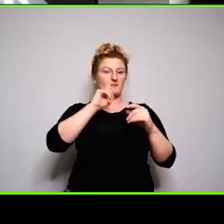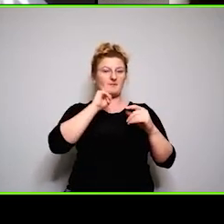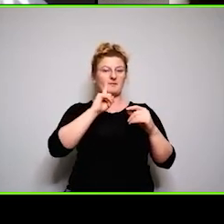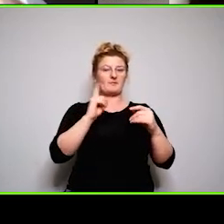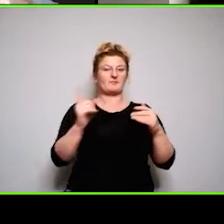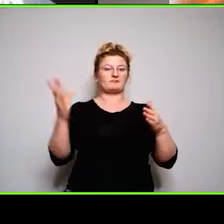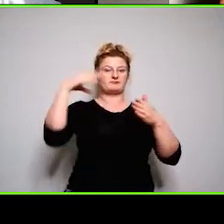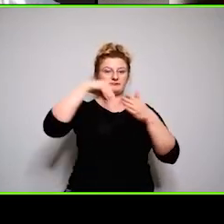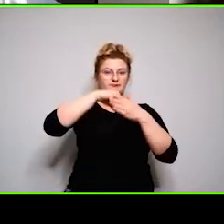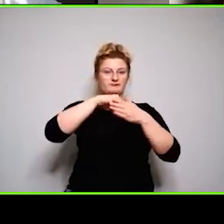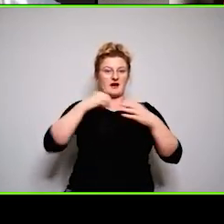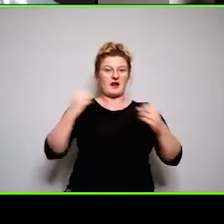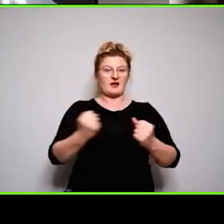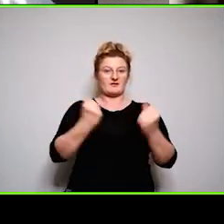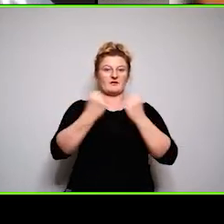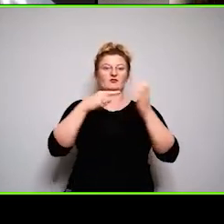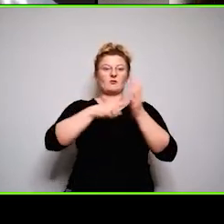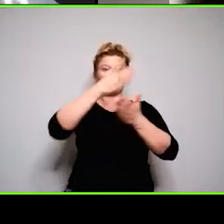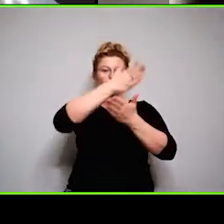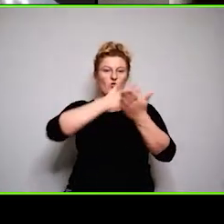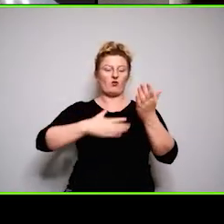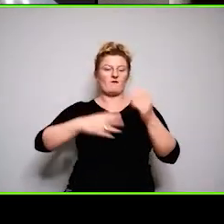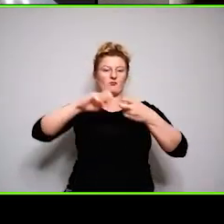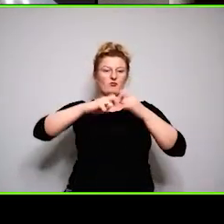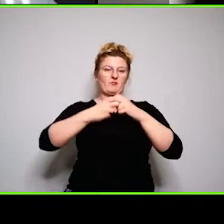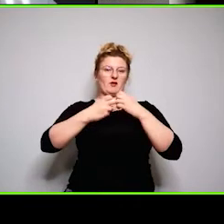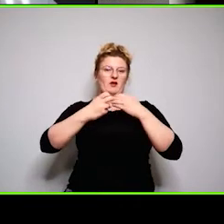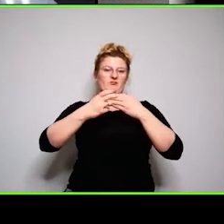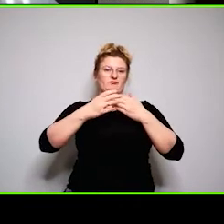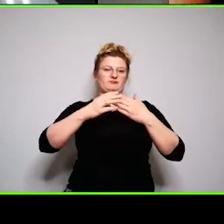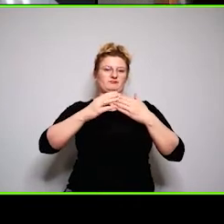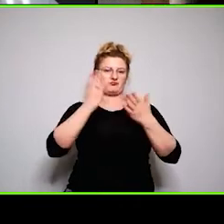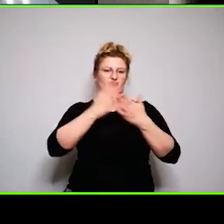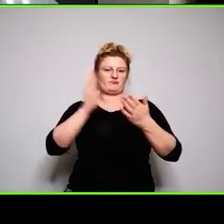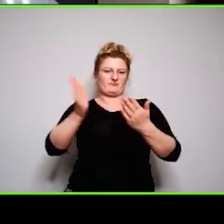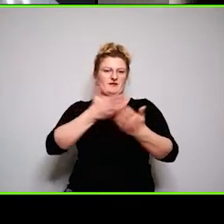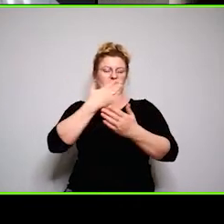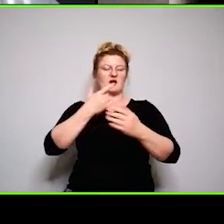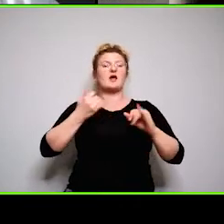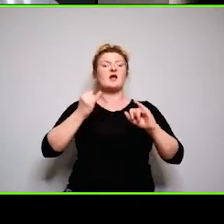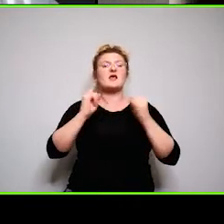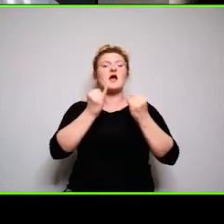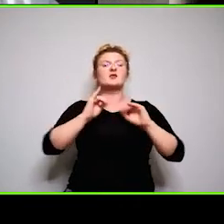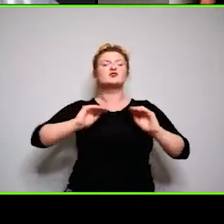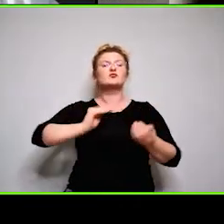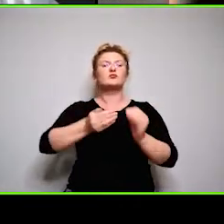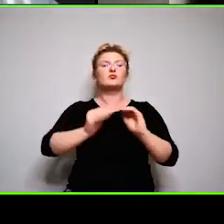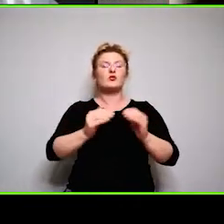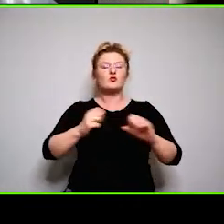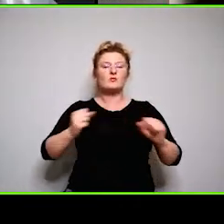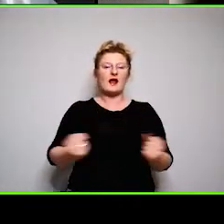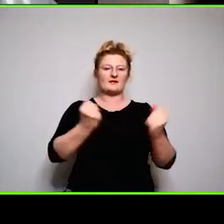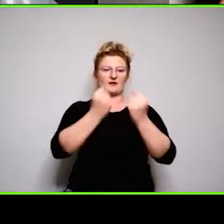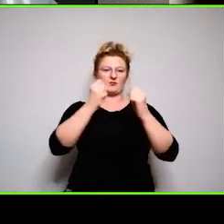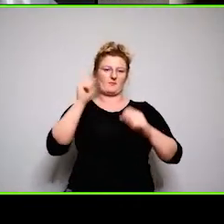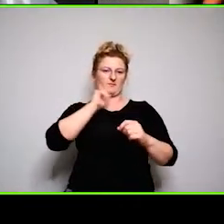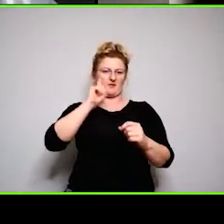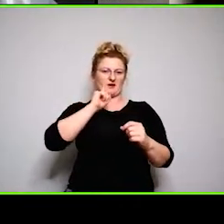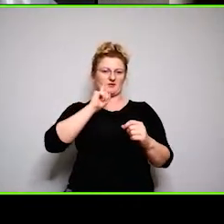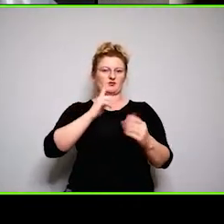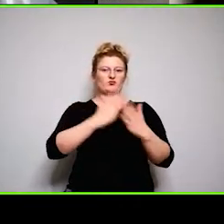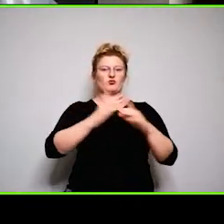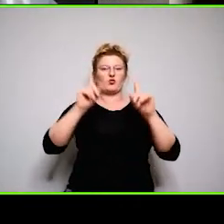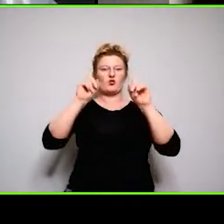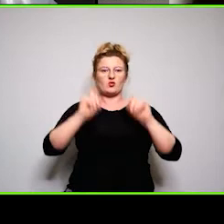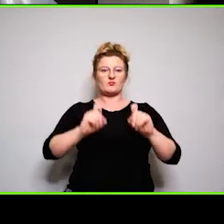involve them? Well, how we started with children. That's easier for me. And you were asking before, and